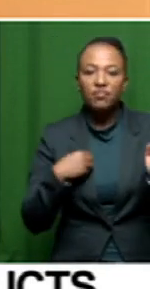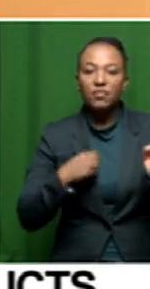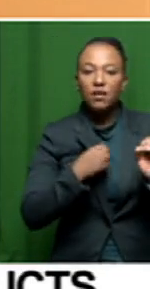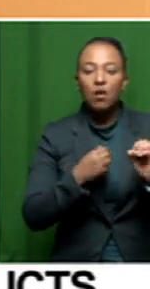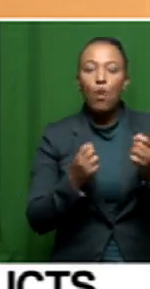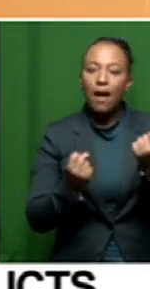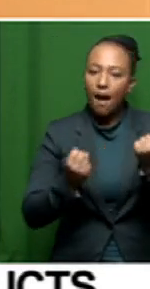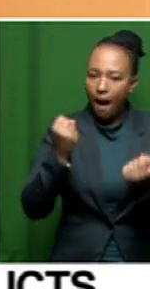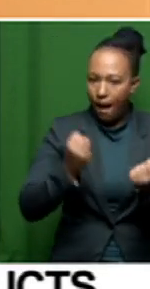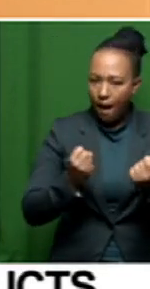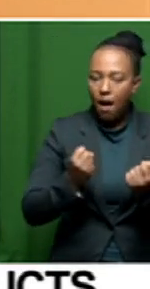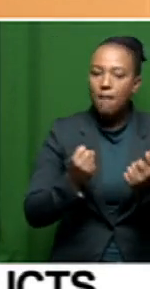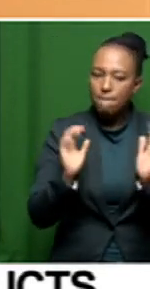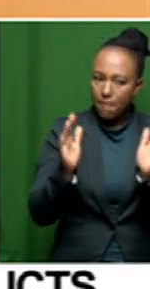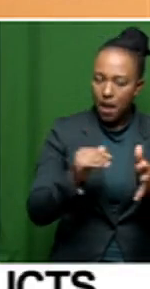stolen of cars.